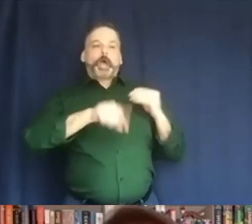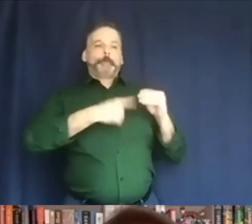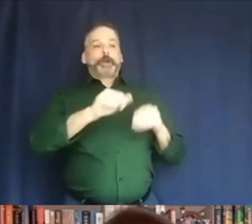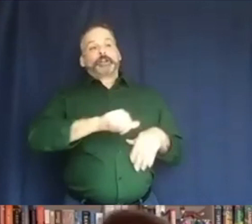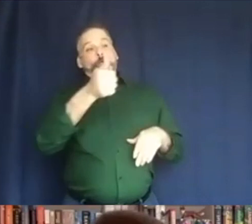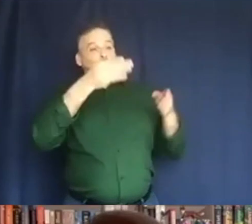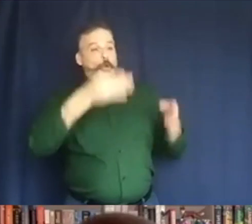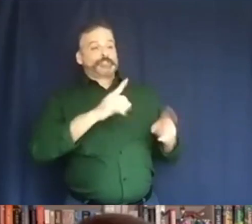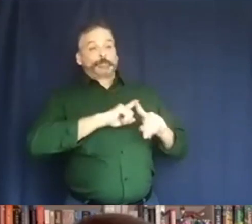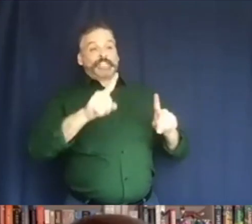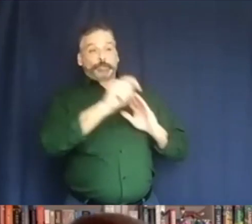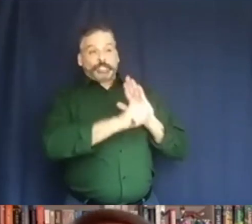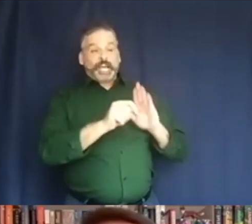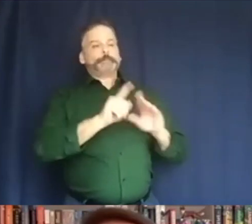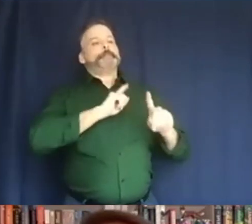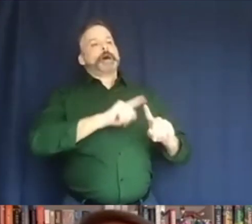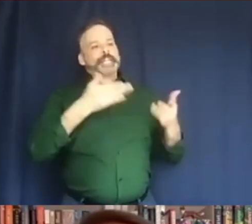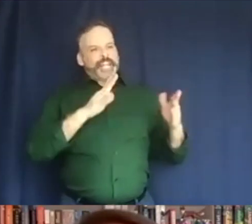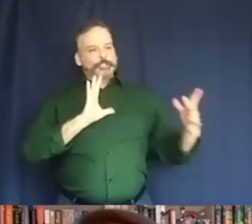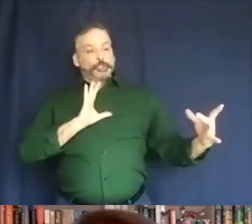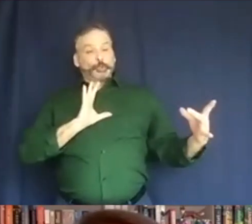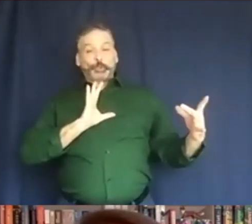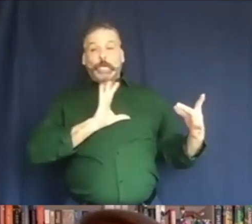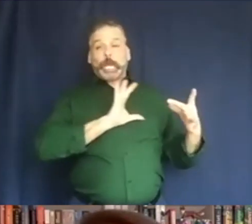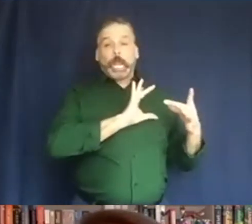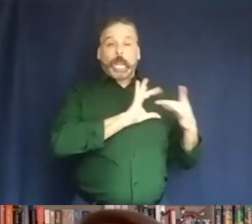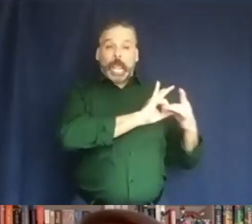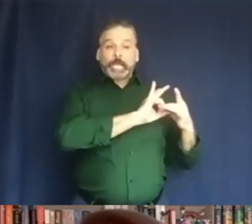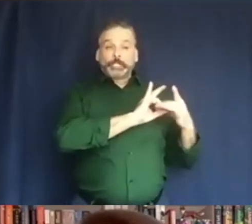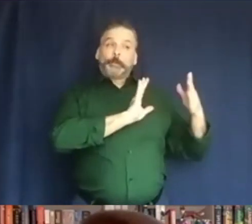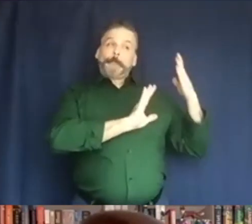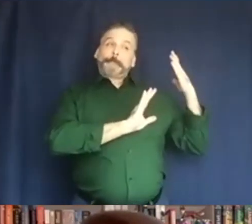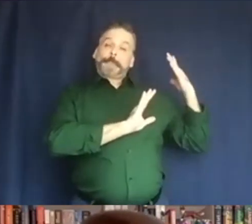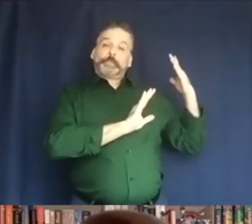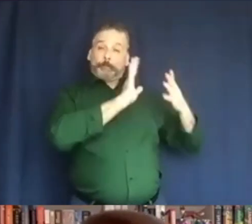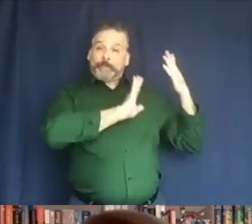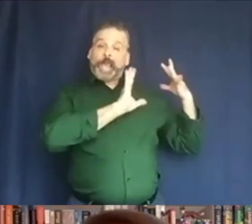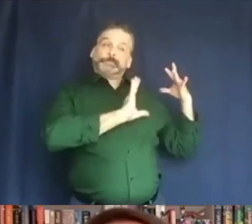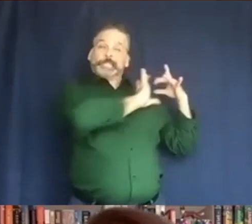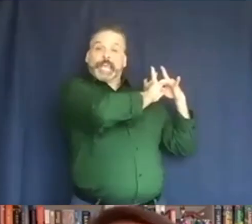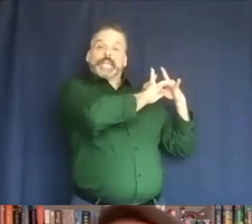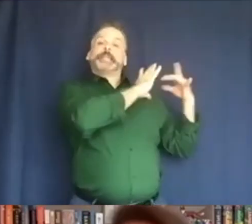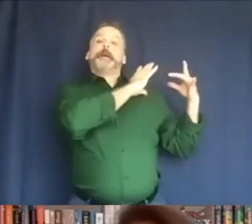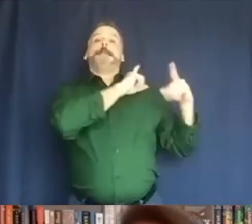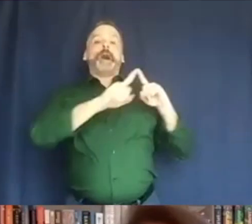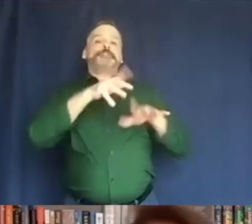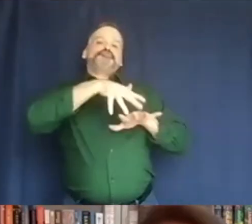time. But it allows us to connect ourselves to the past and root ourselves in the present. So,